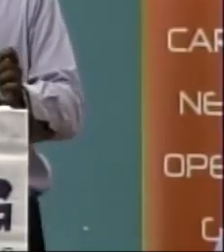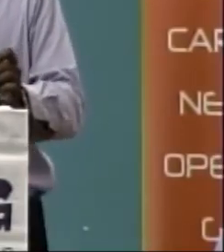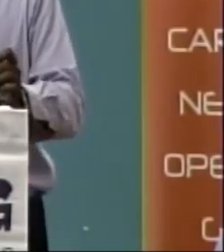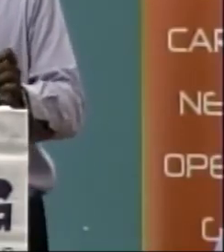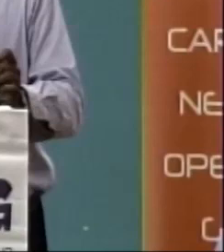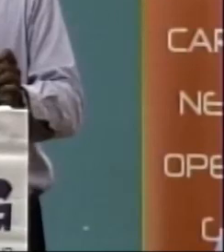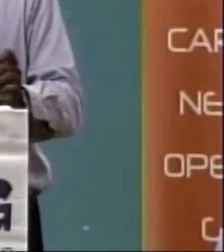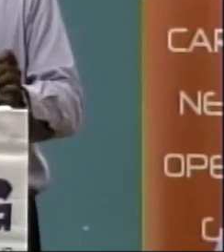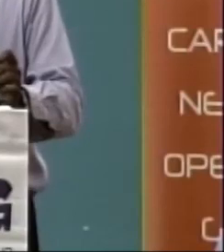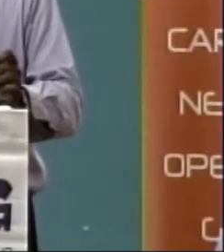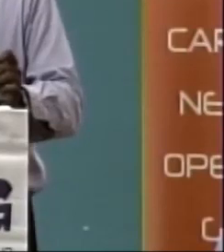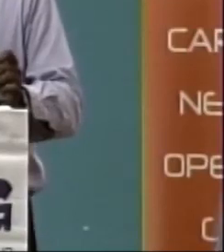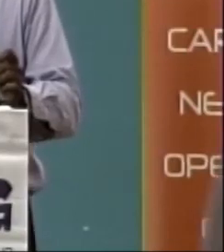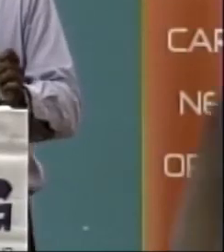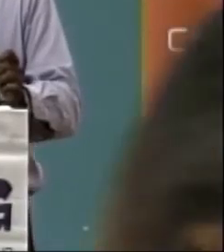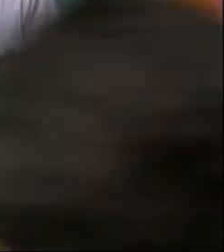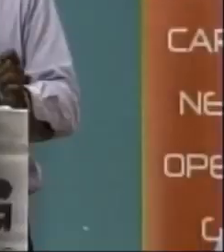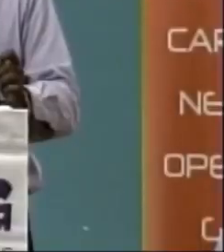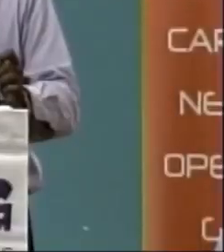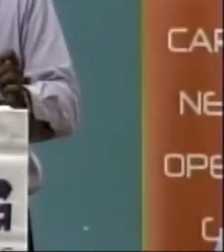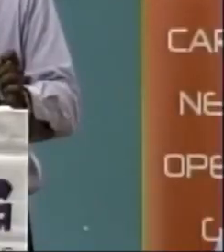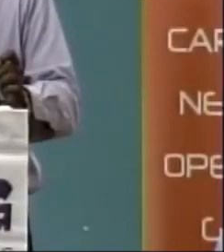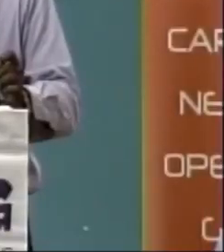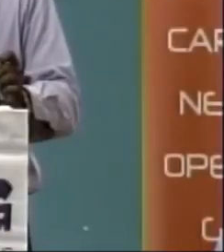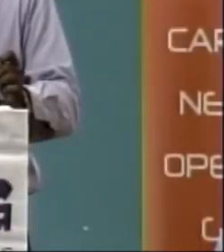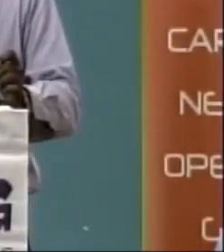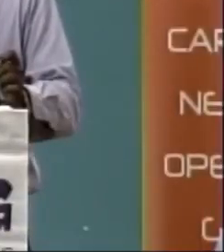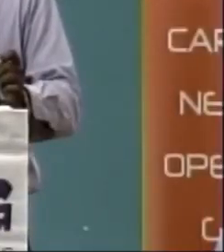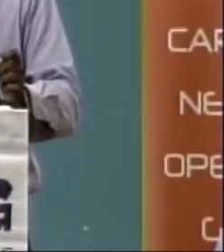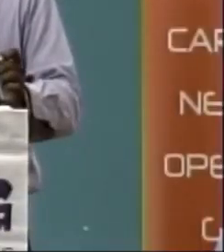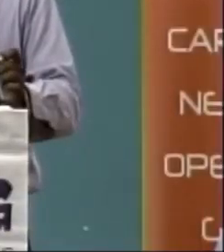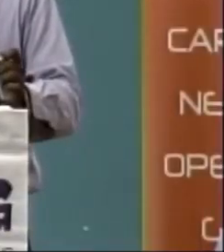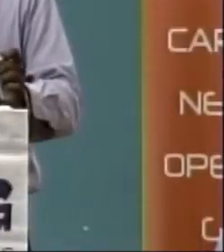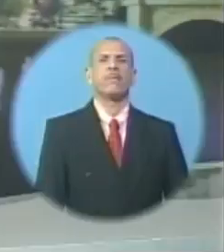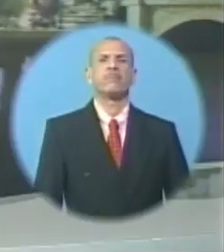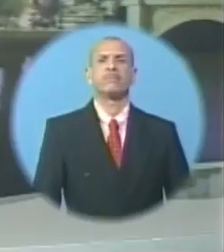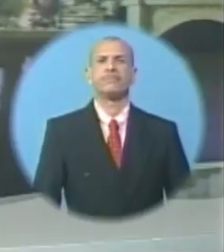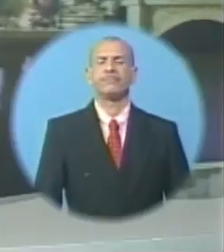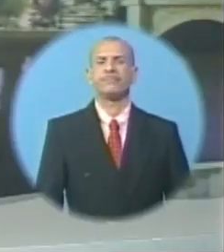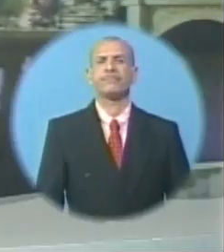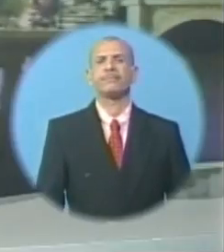on our networks and some of the initiatives we're taking to address those challenges.